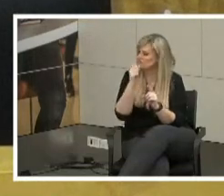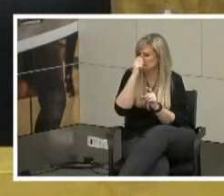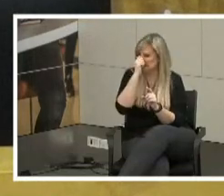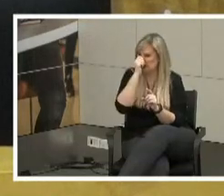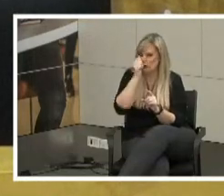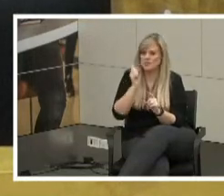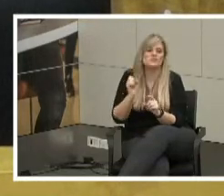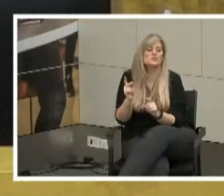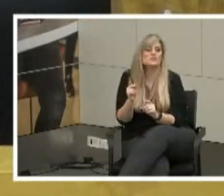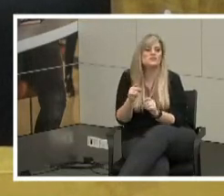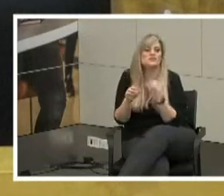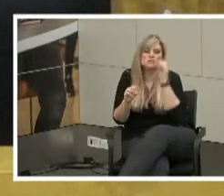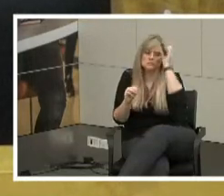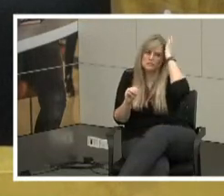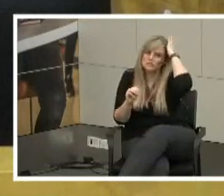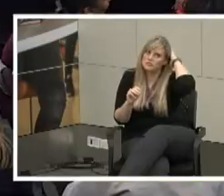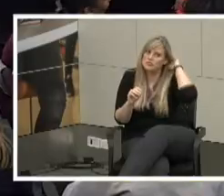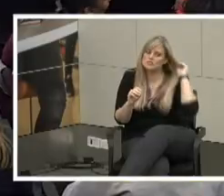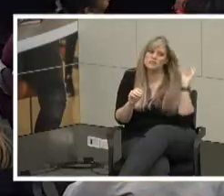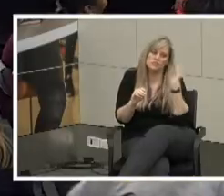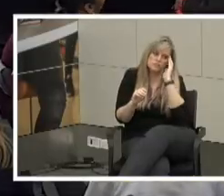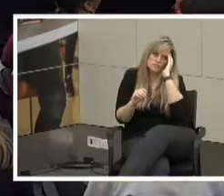okay Mr Candida